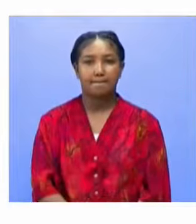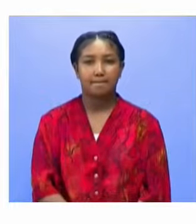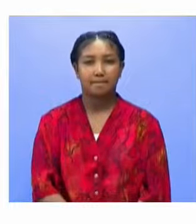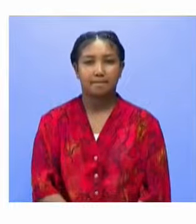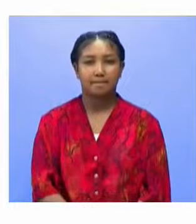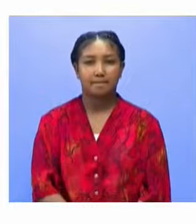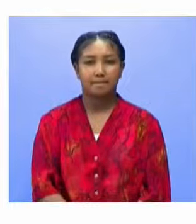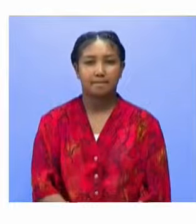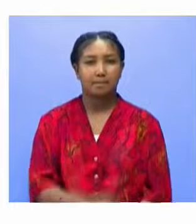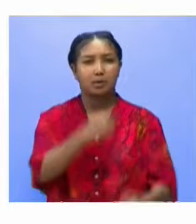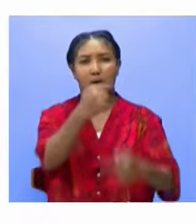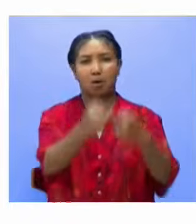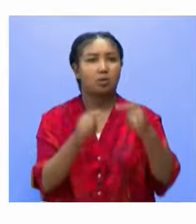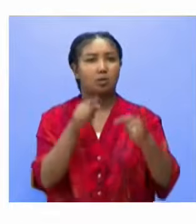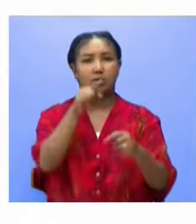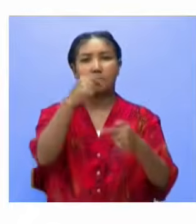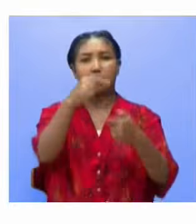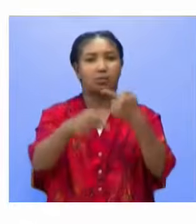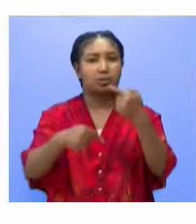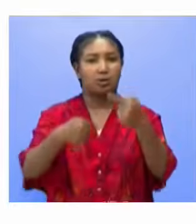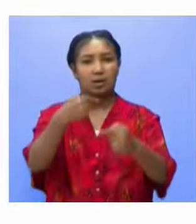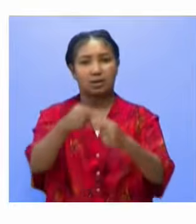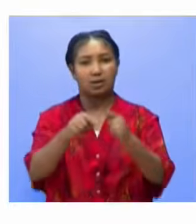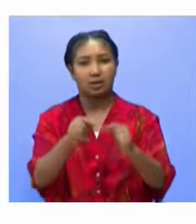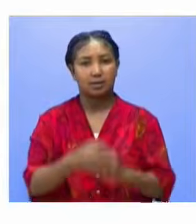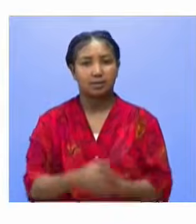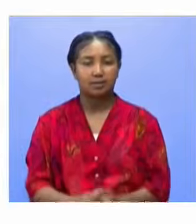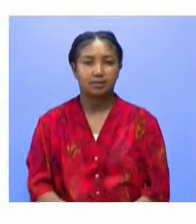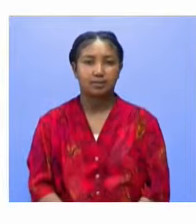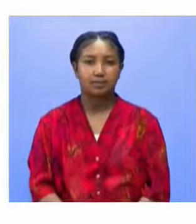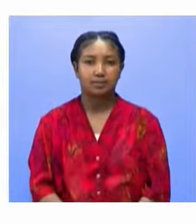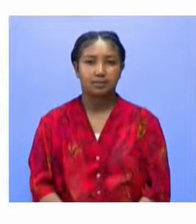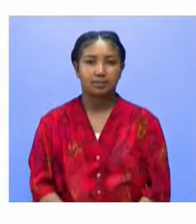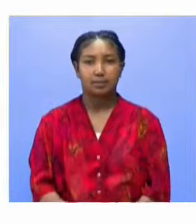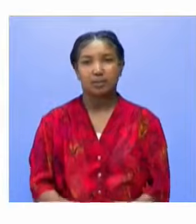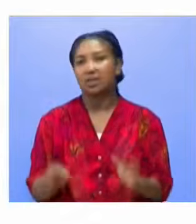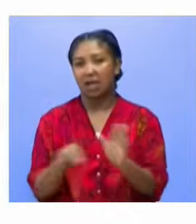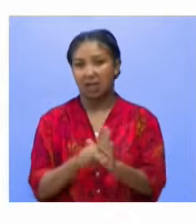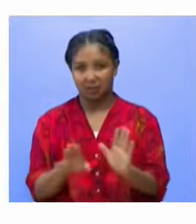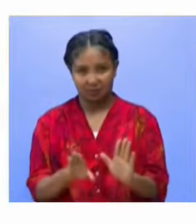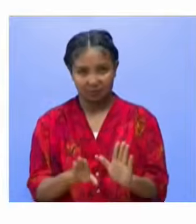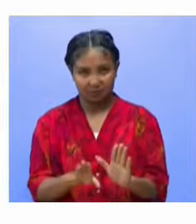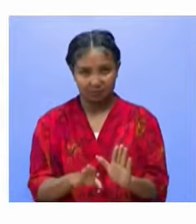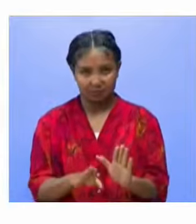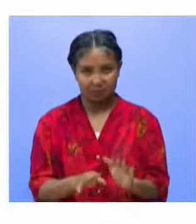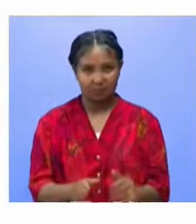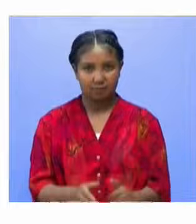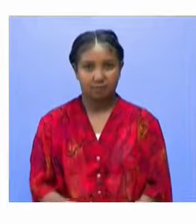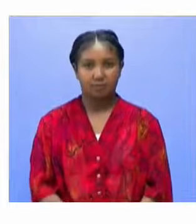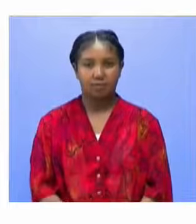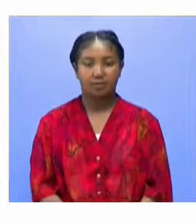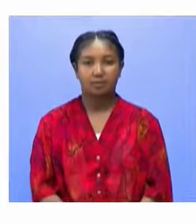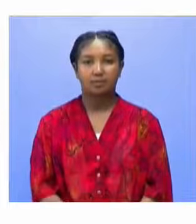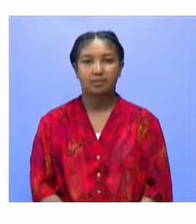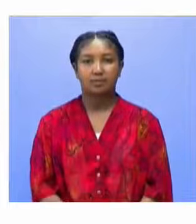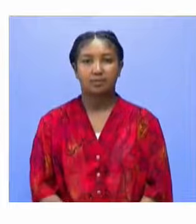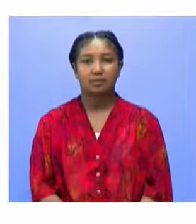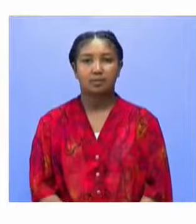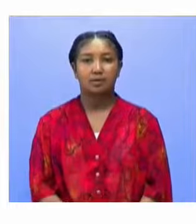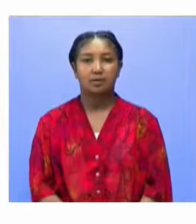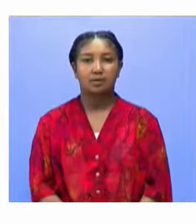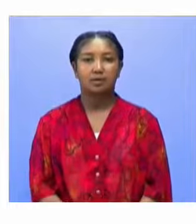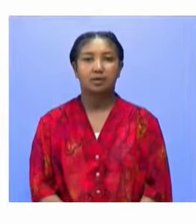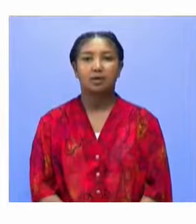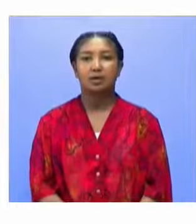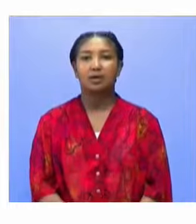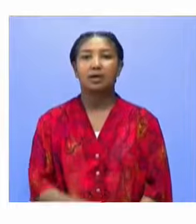gone there. Gone there. It's a negative. I've never gone there.